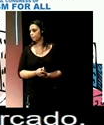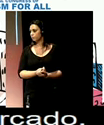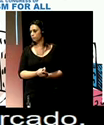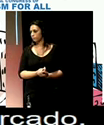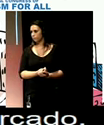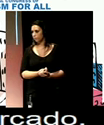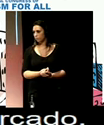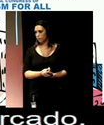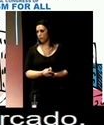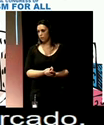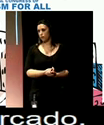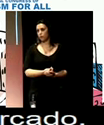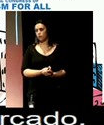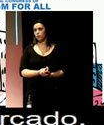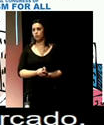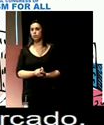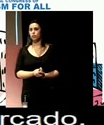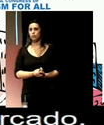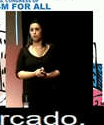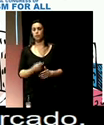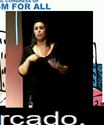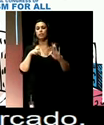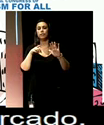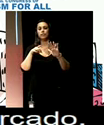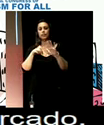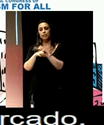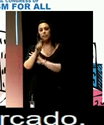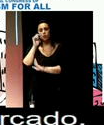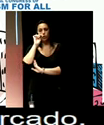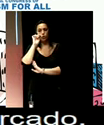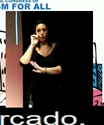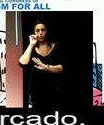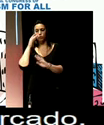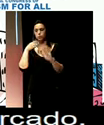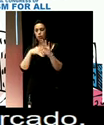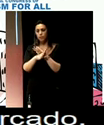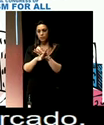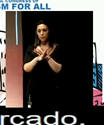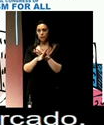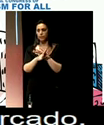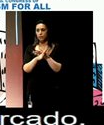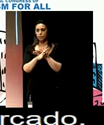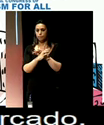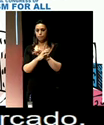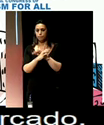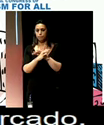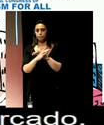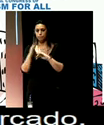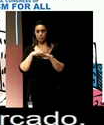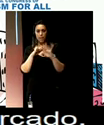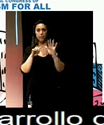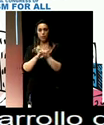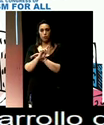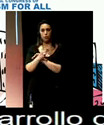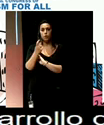Accessible tourism development, we need to have a systemic overview.